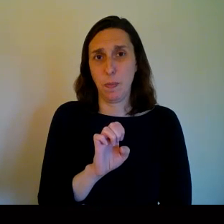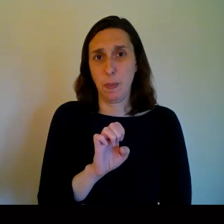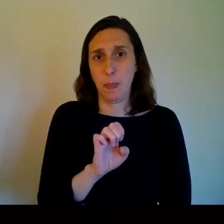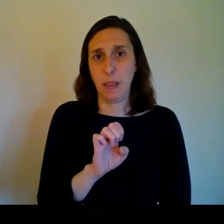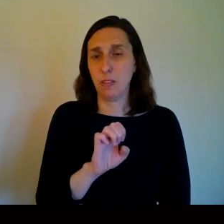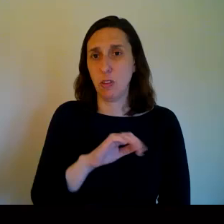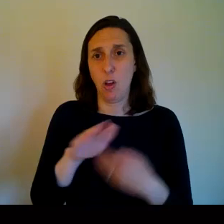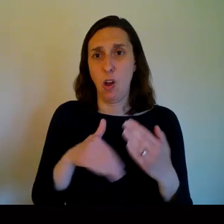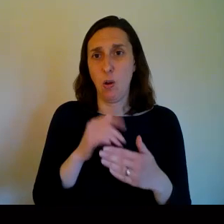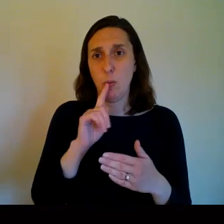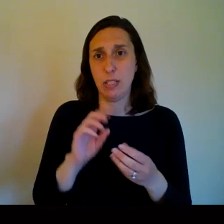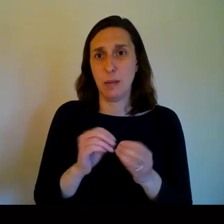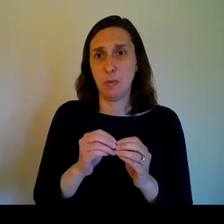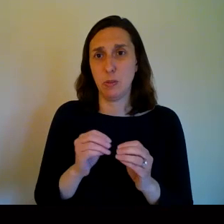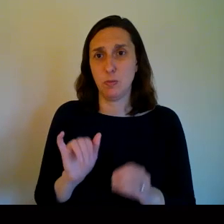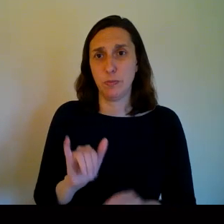covers all real numbers.